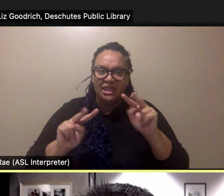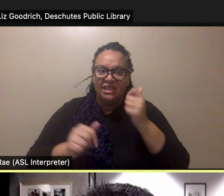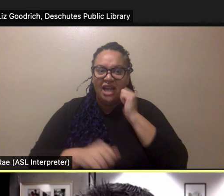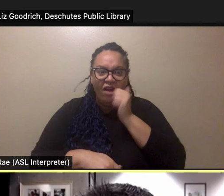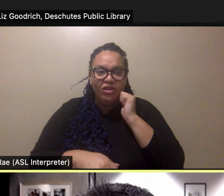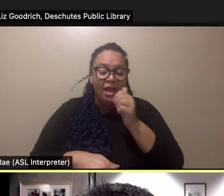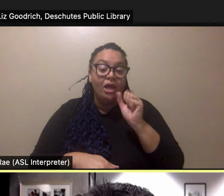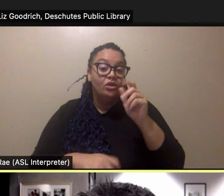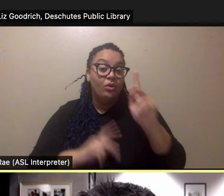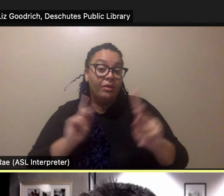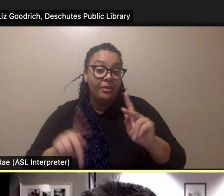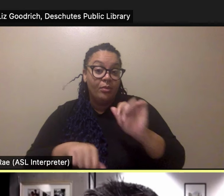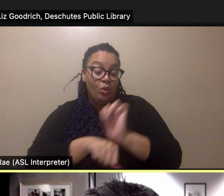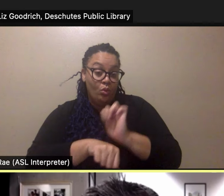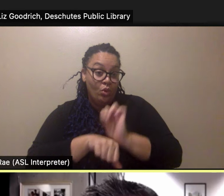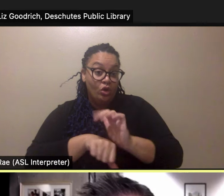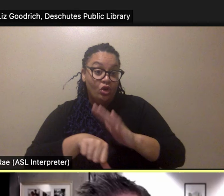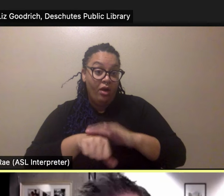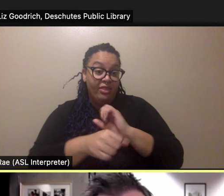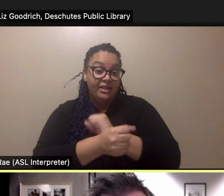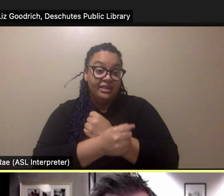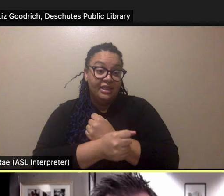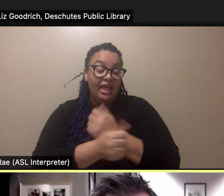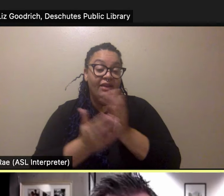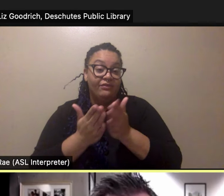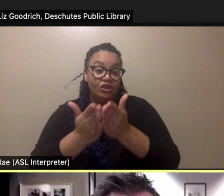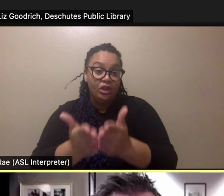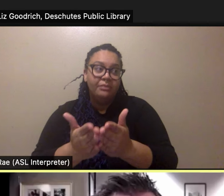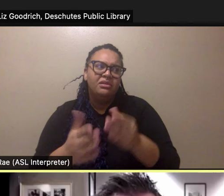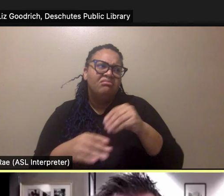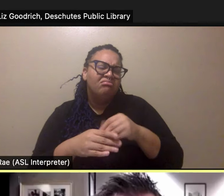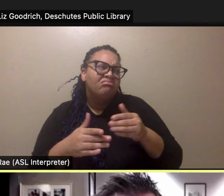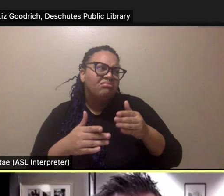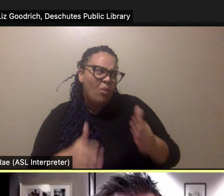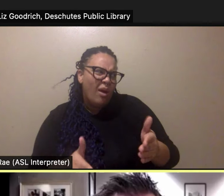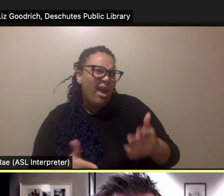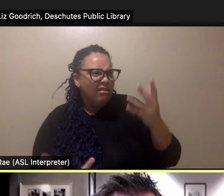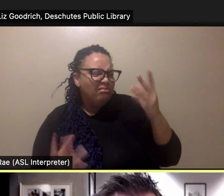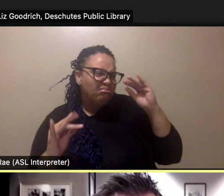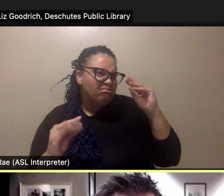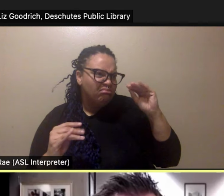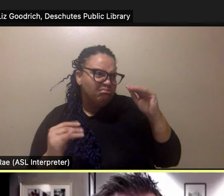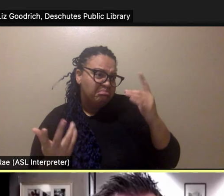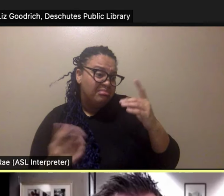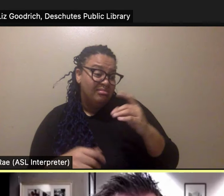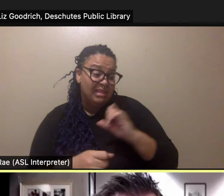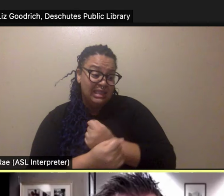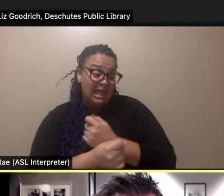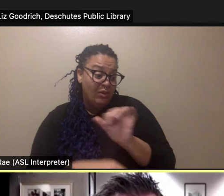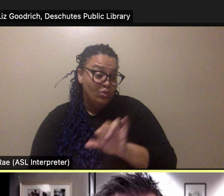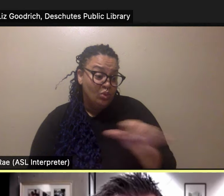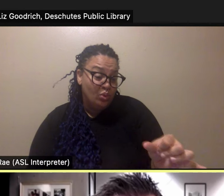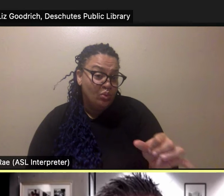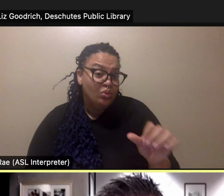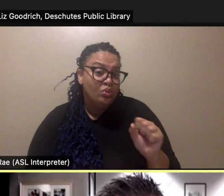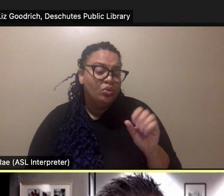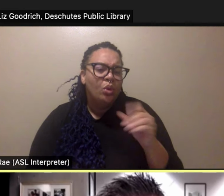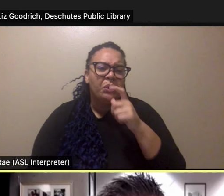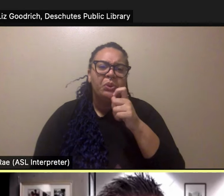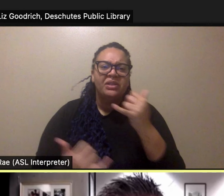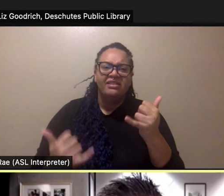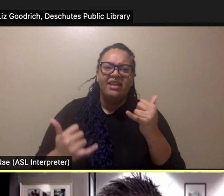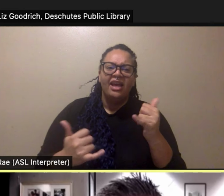people who worked on the slave ships, for example, they were in a way slaves themselves. Who would be the actual slave